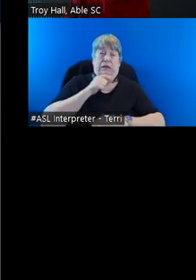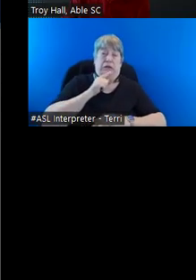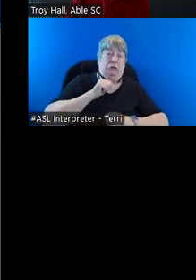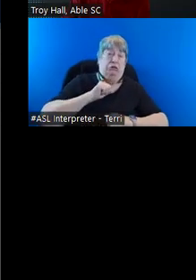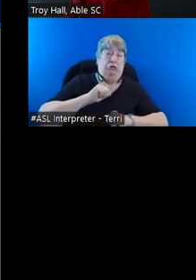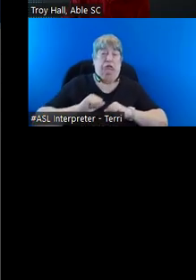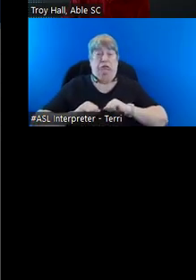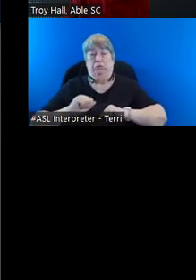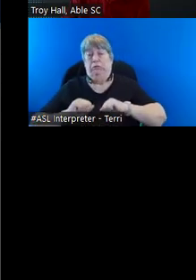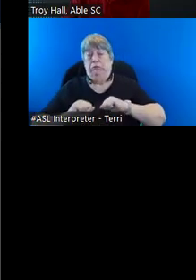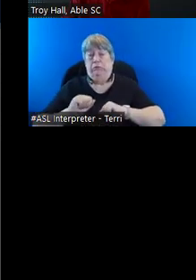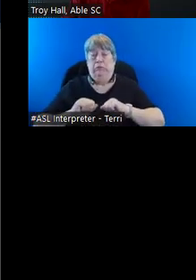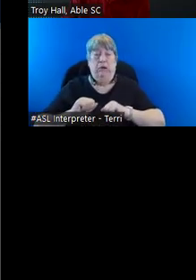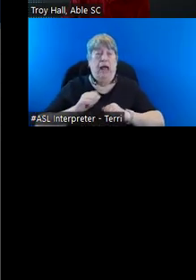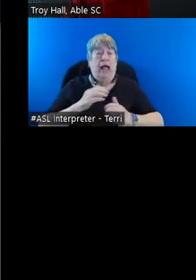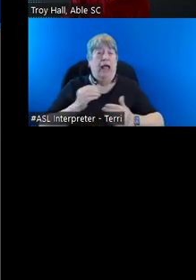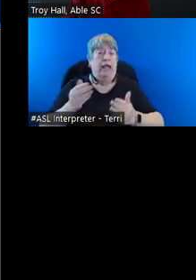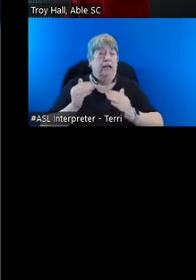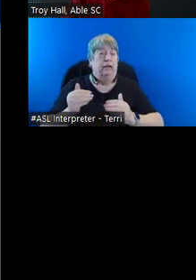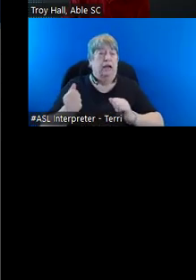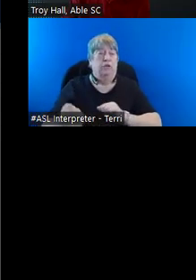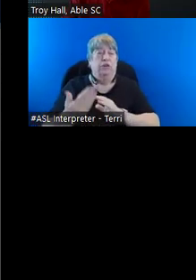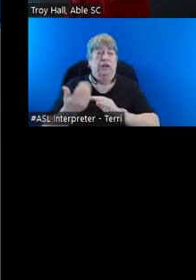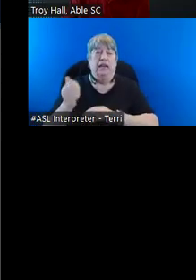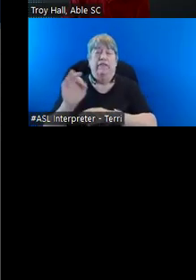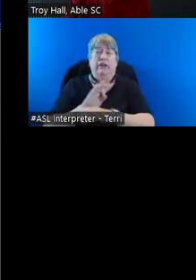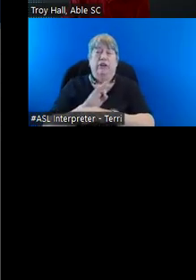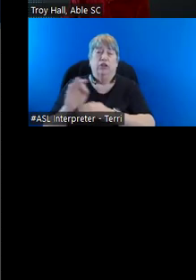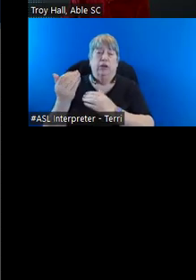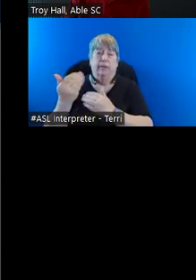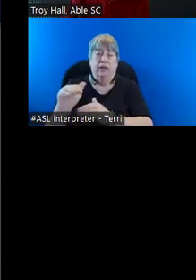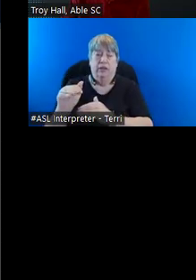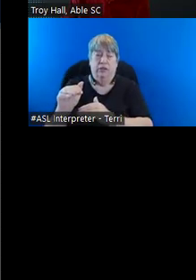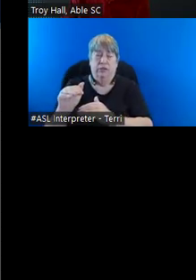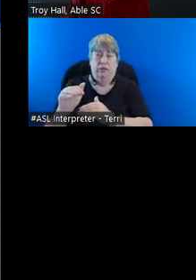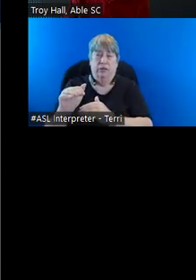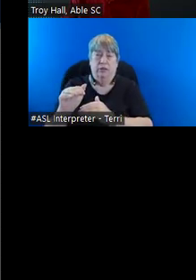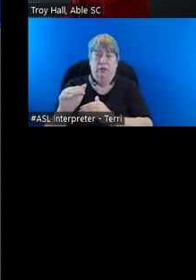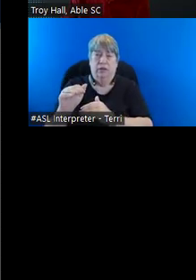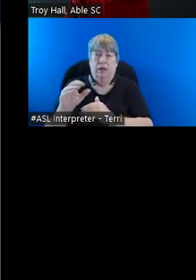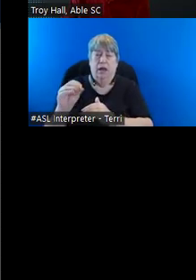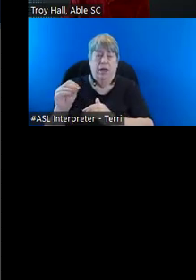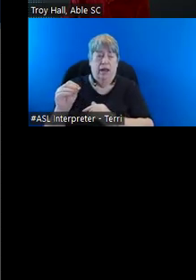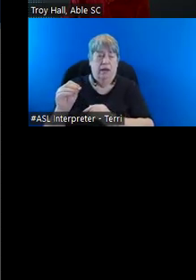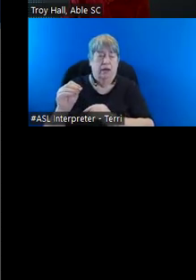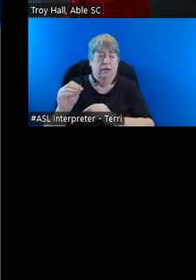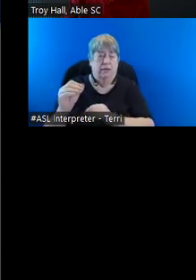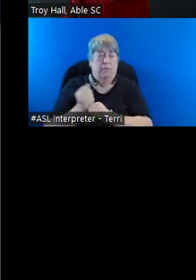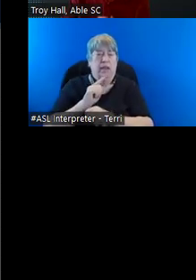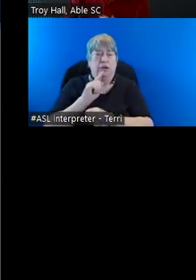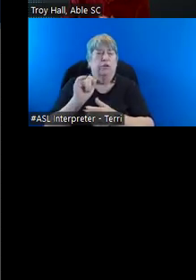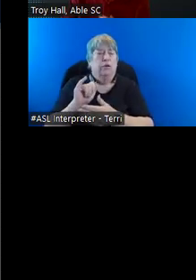and address any functional limitations so that people with disabilities